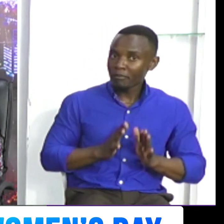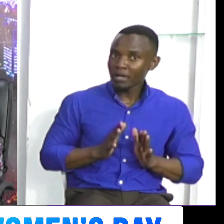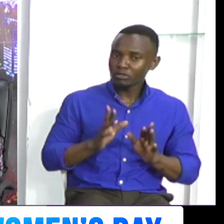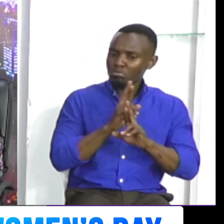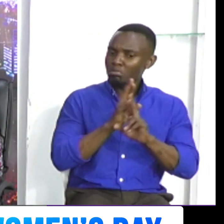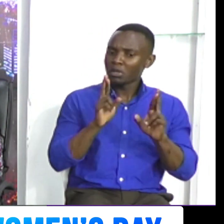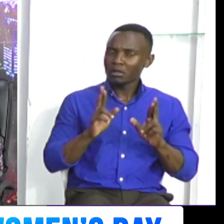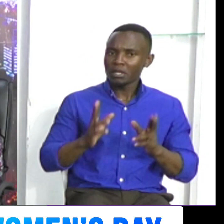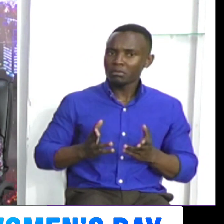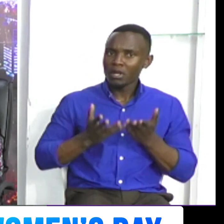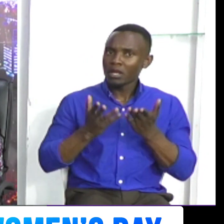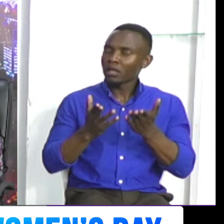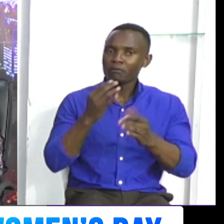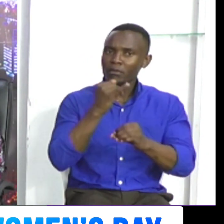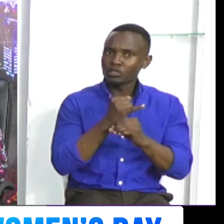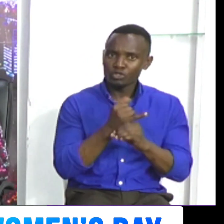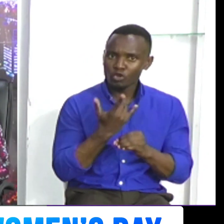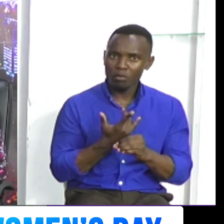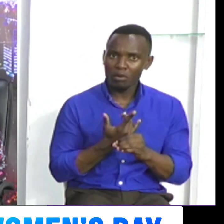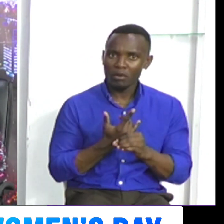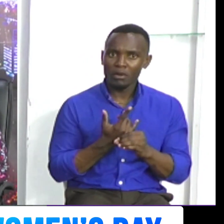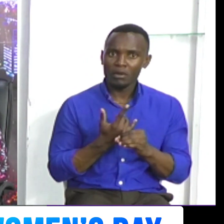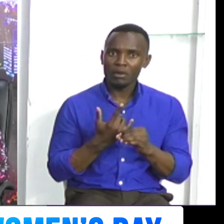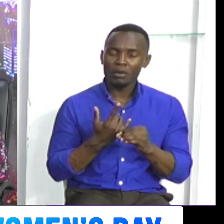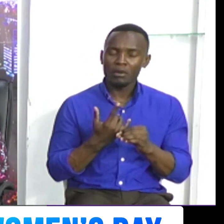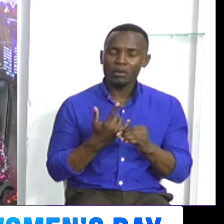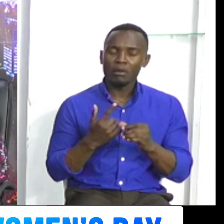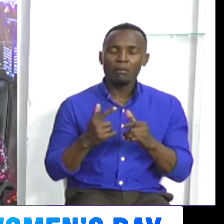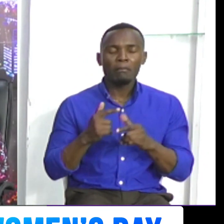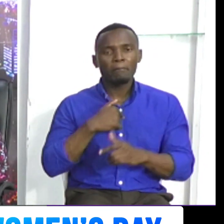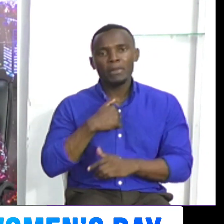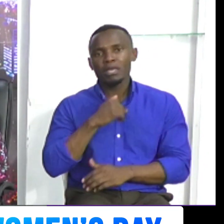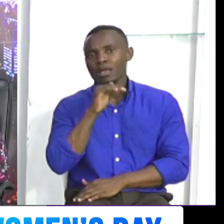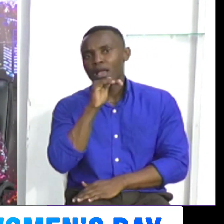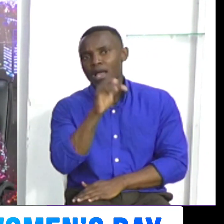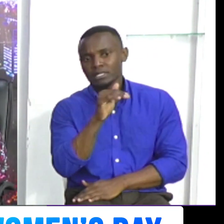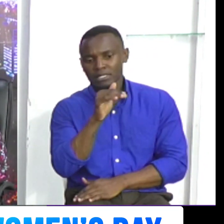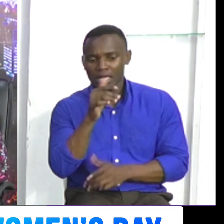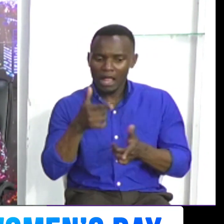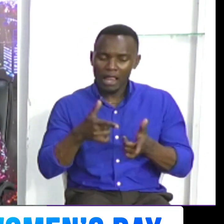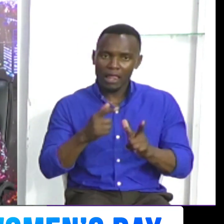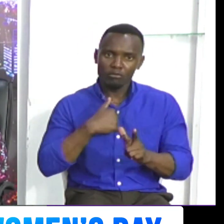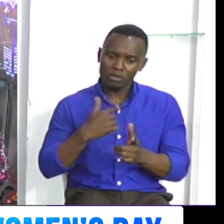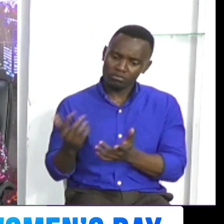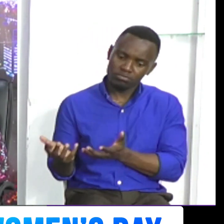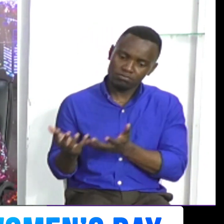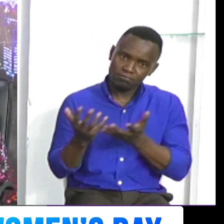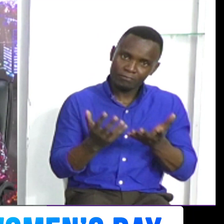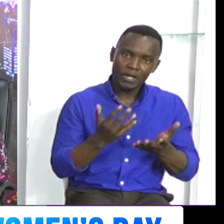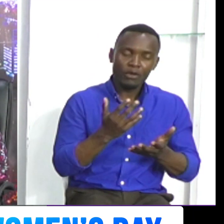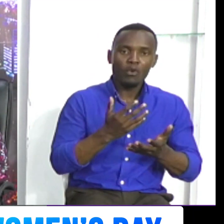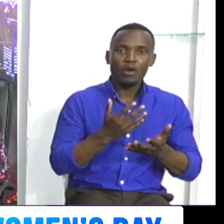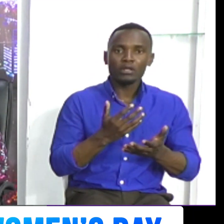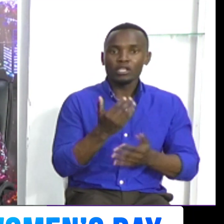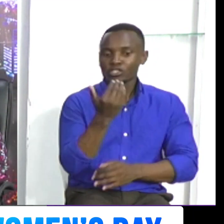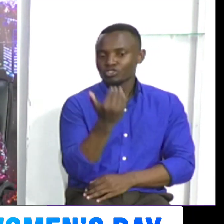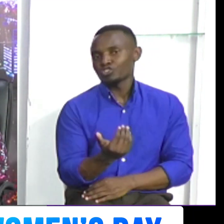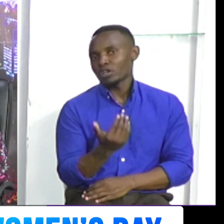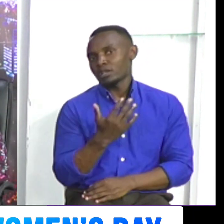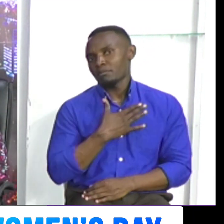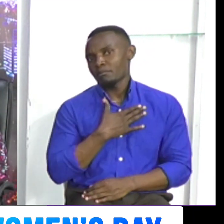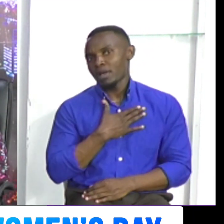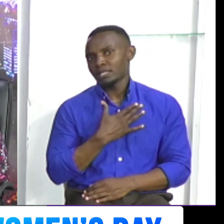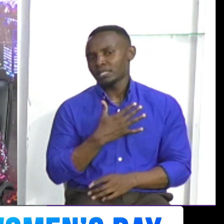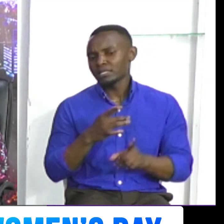offer me a job as a nanny, I'm just requesting you allow me to come with my kid. And when